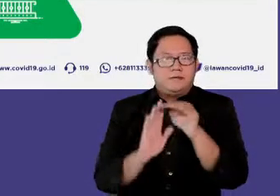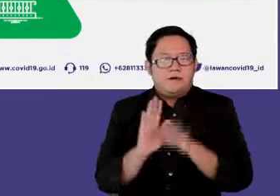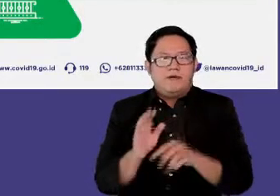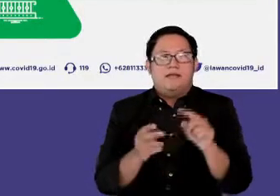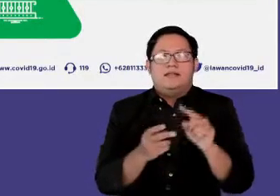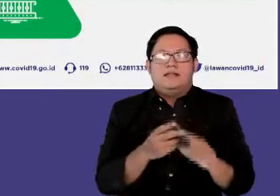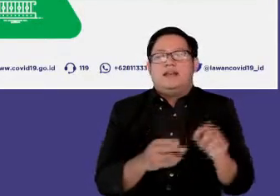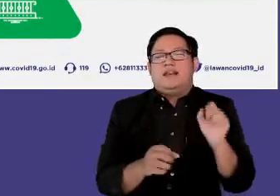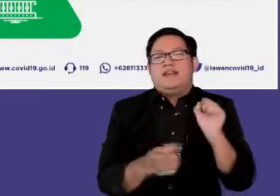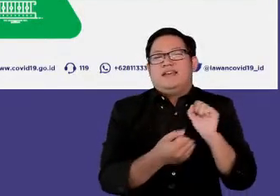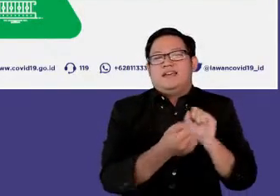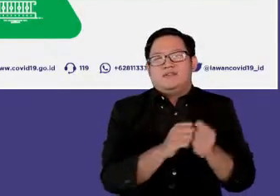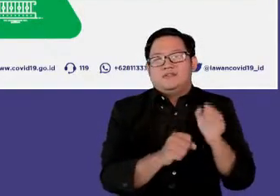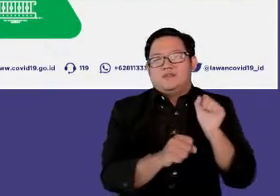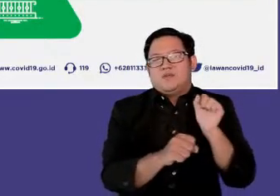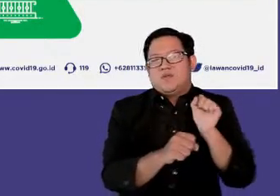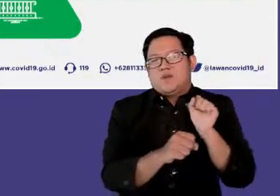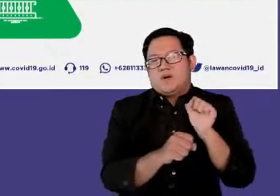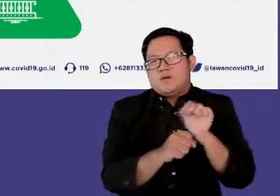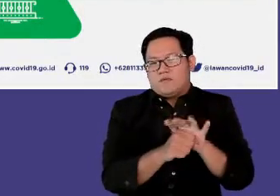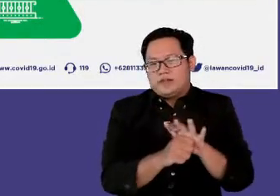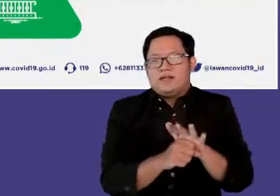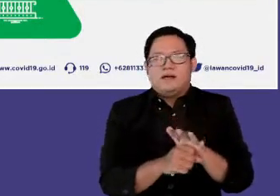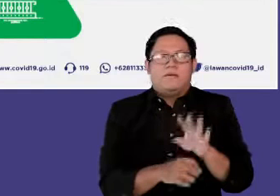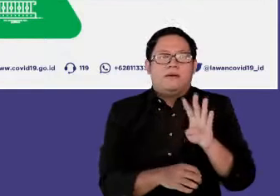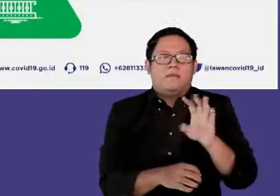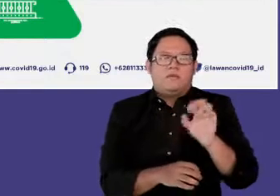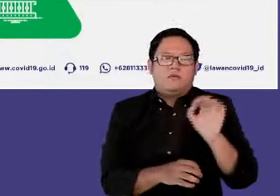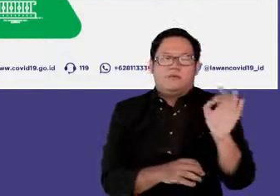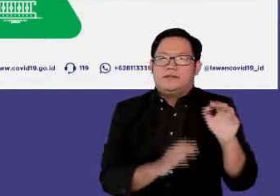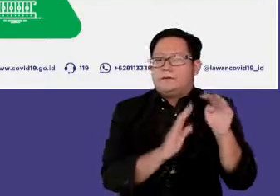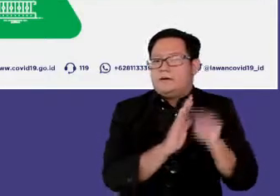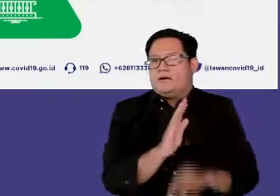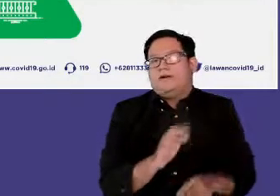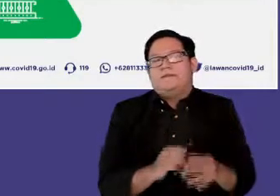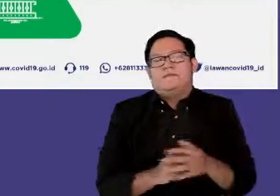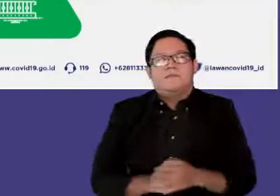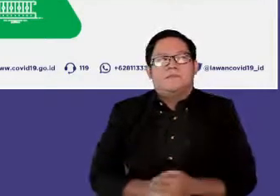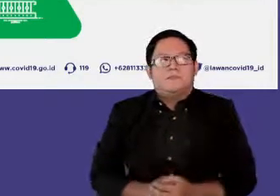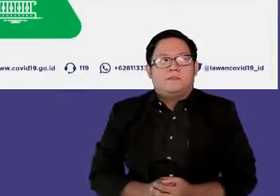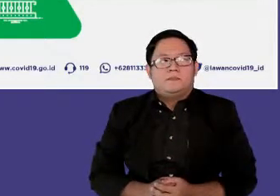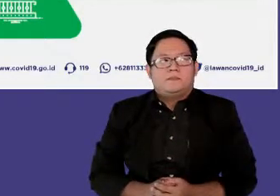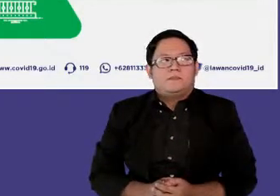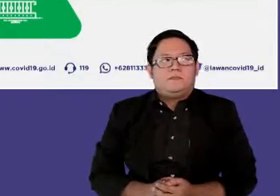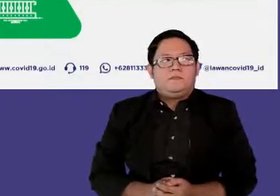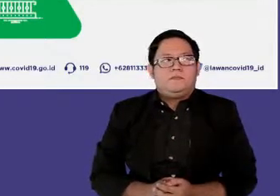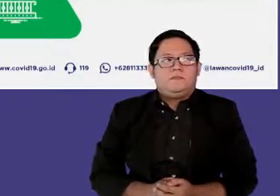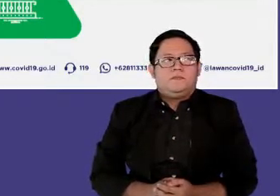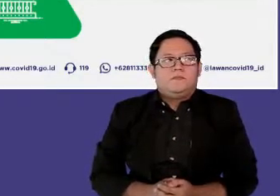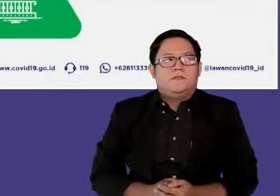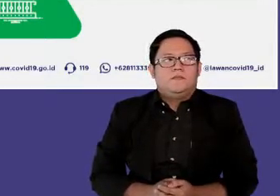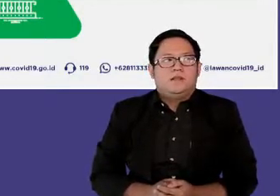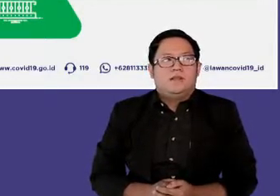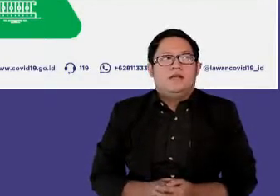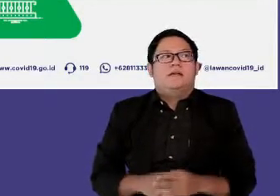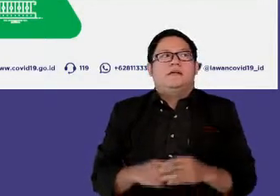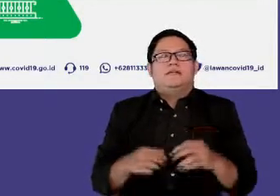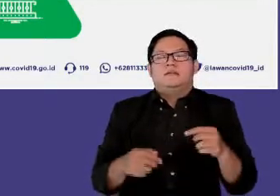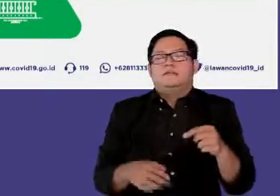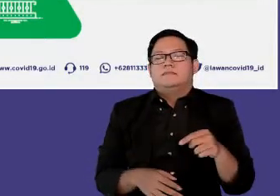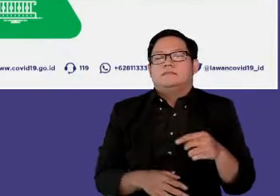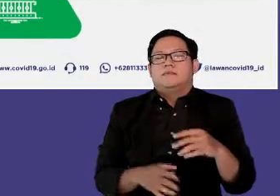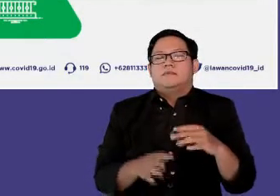5%. Based on the above, I will address the PPKM revisions in Java Bali